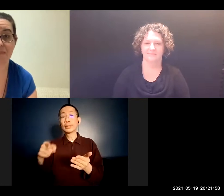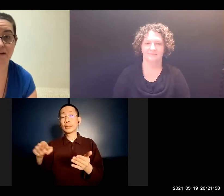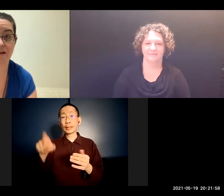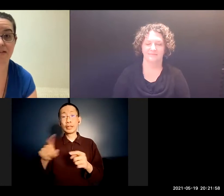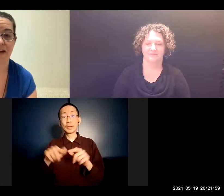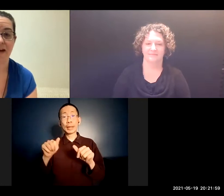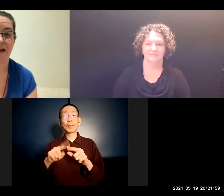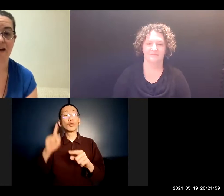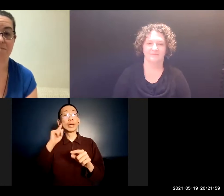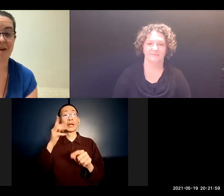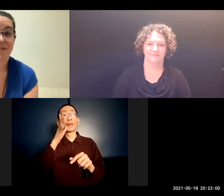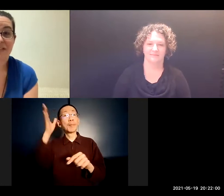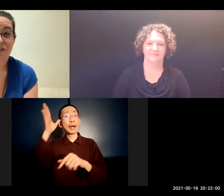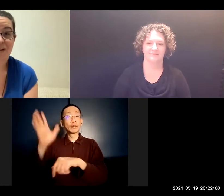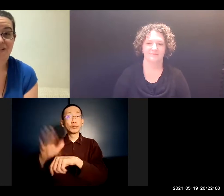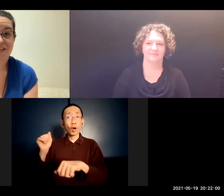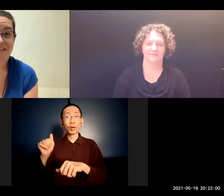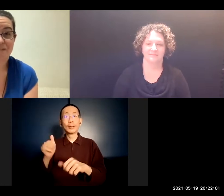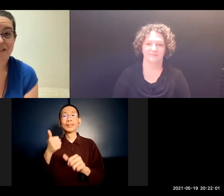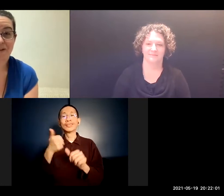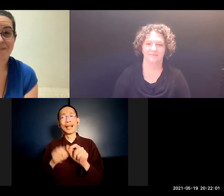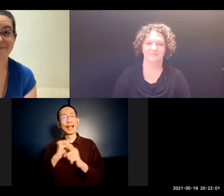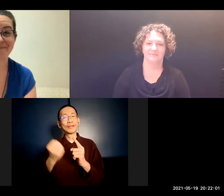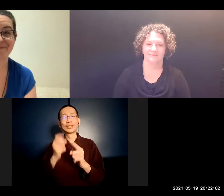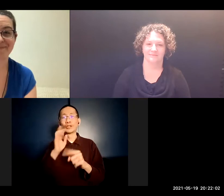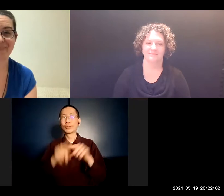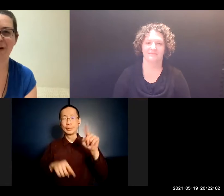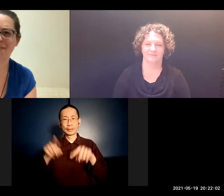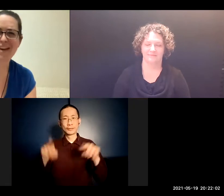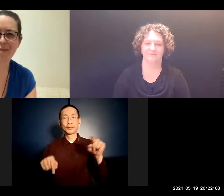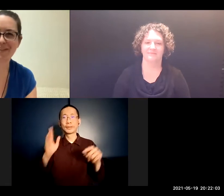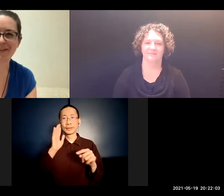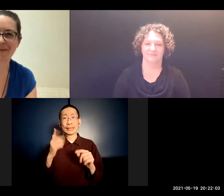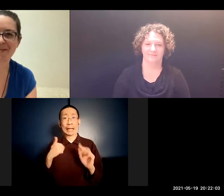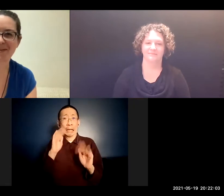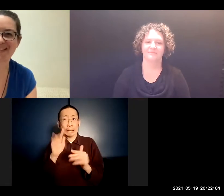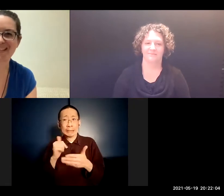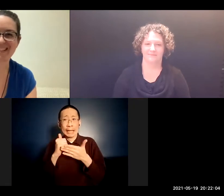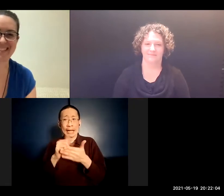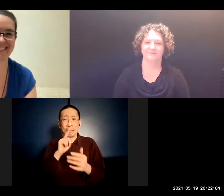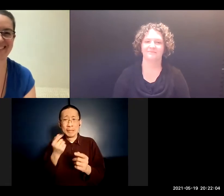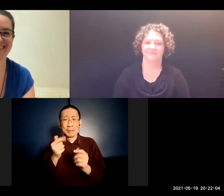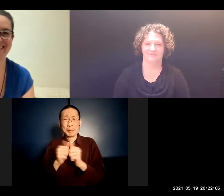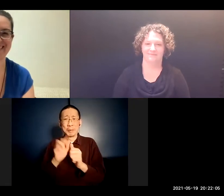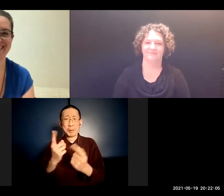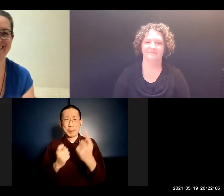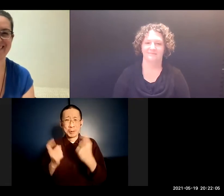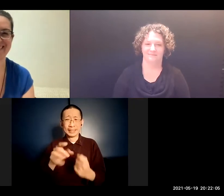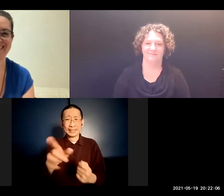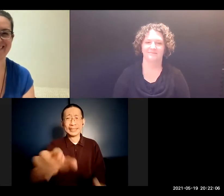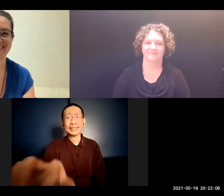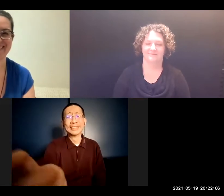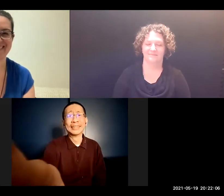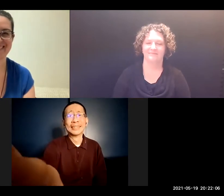hear their parent. Every situation is going to be different. I hope that helped a little bit with your questions.